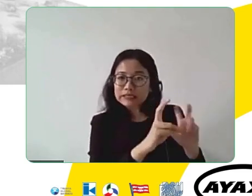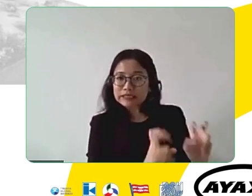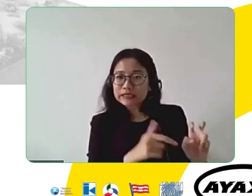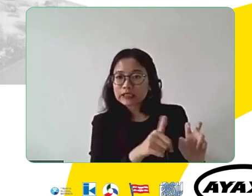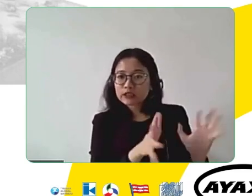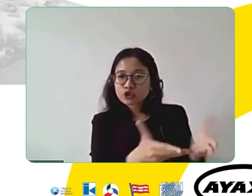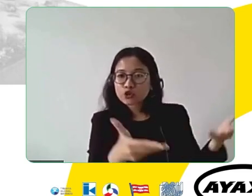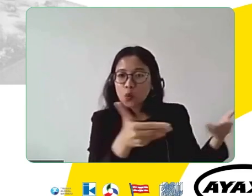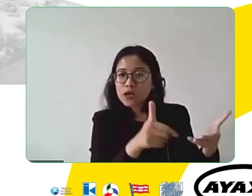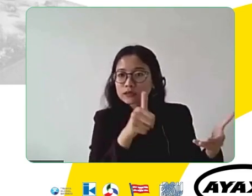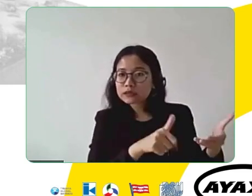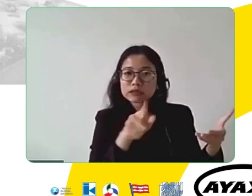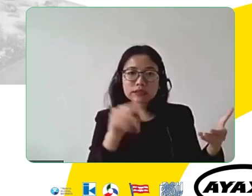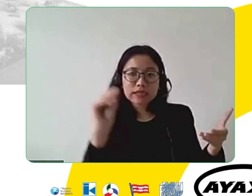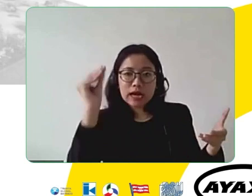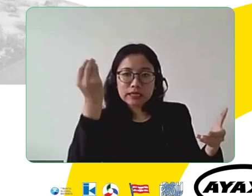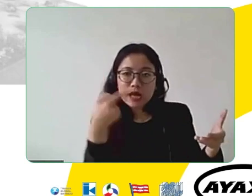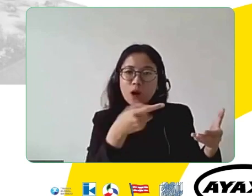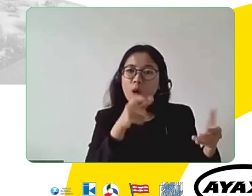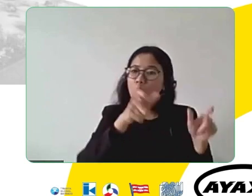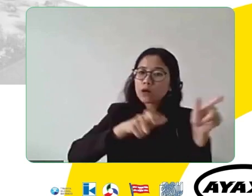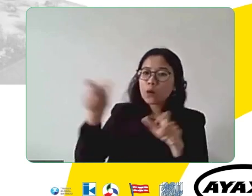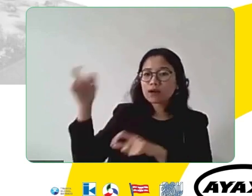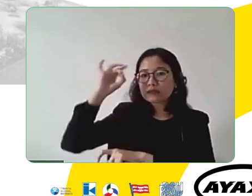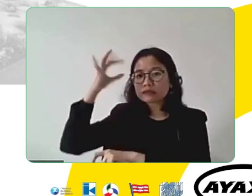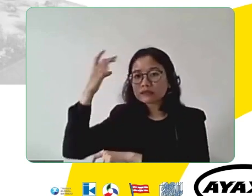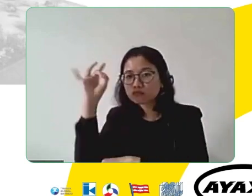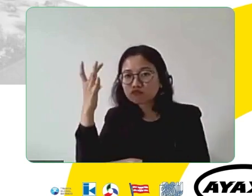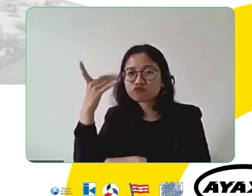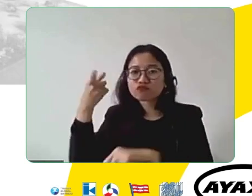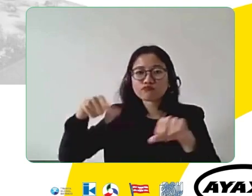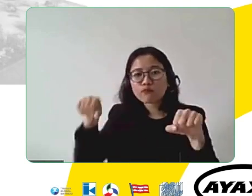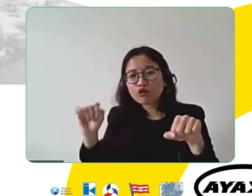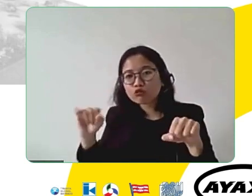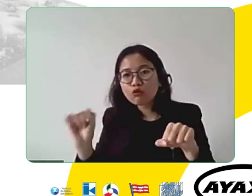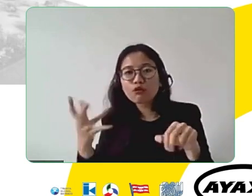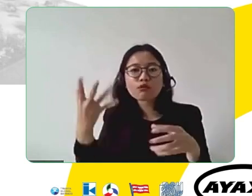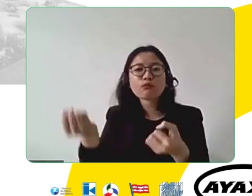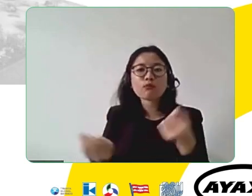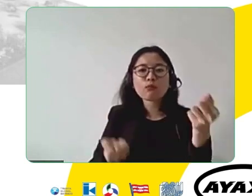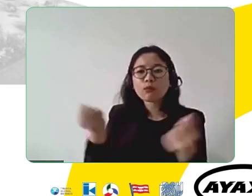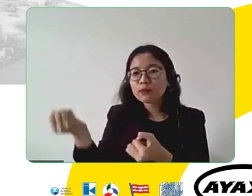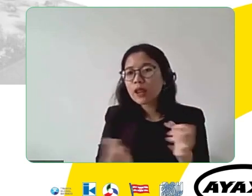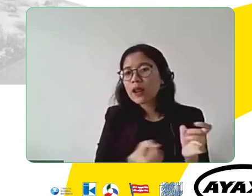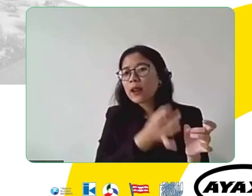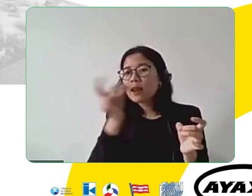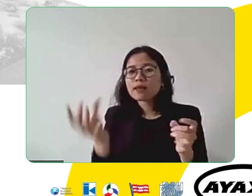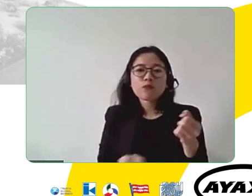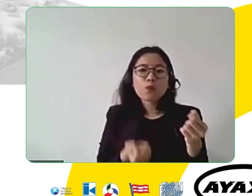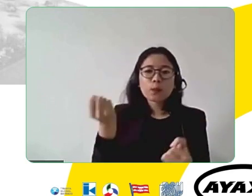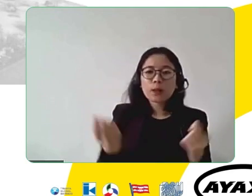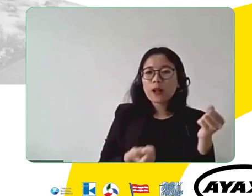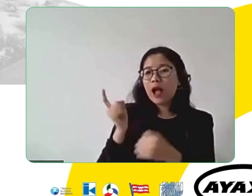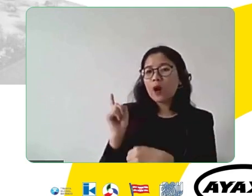of those drivers having lung function impairment because of